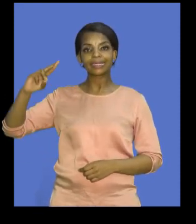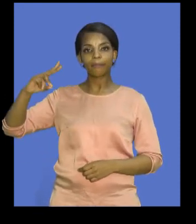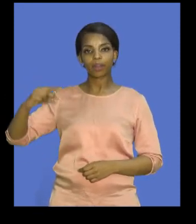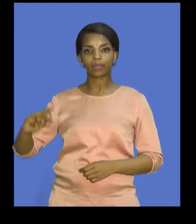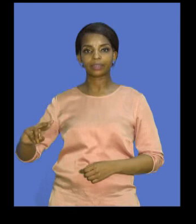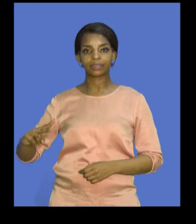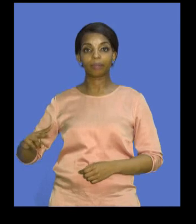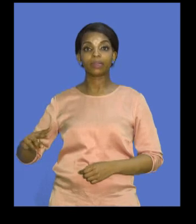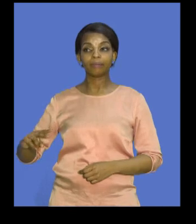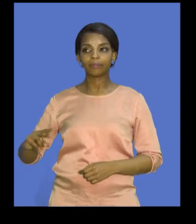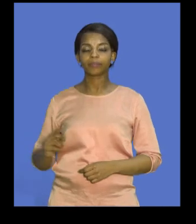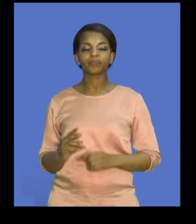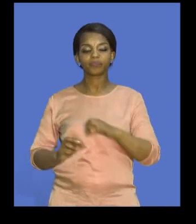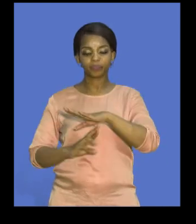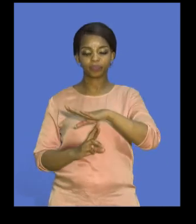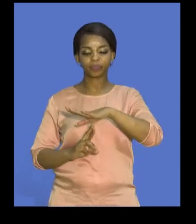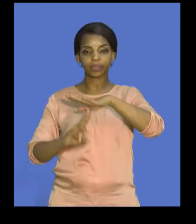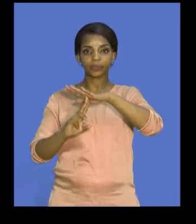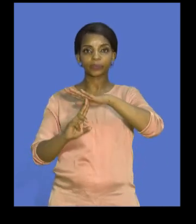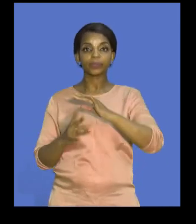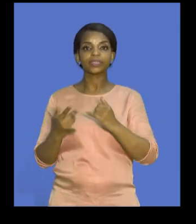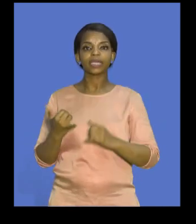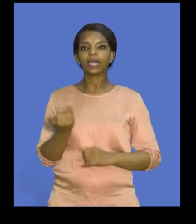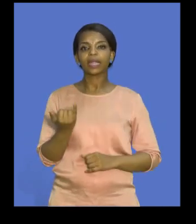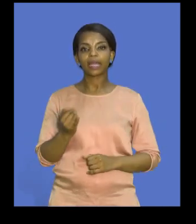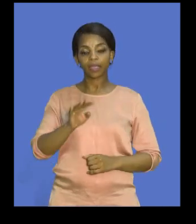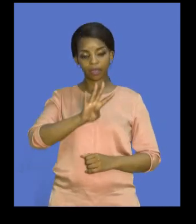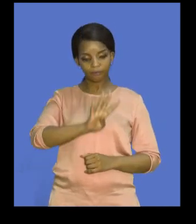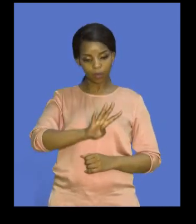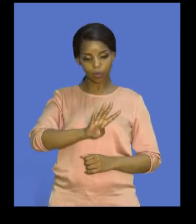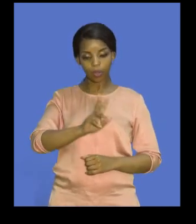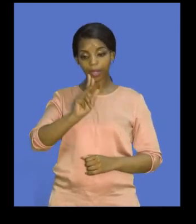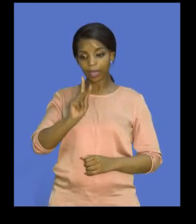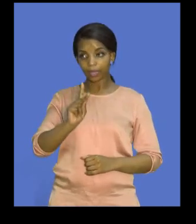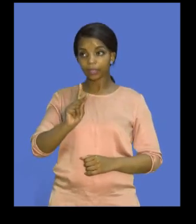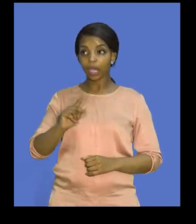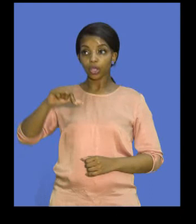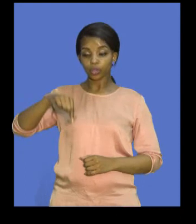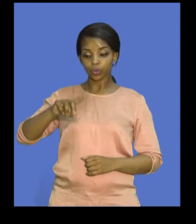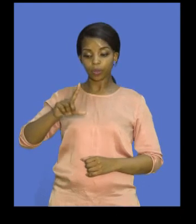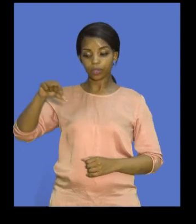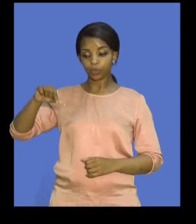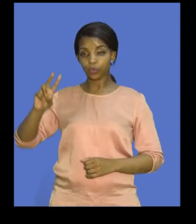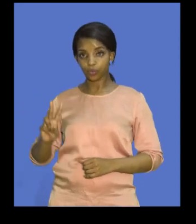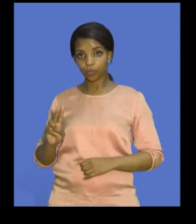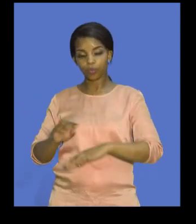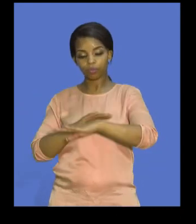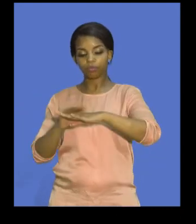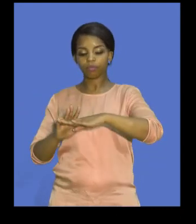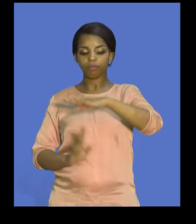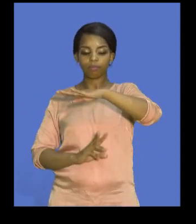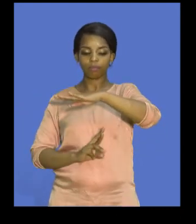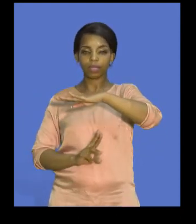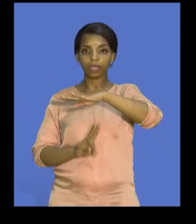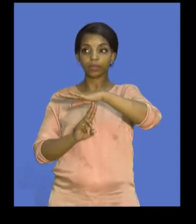like 4K Q1, Q2 over R squared. Now we know that this is our